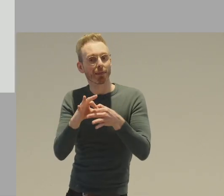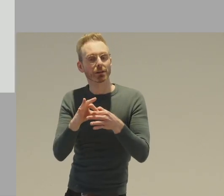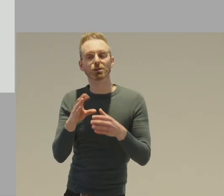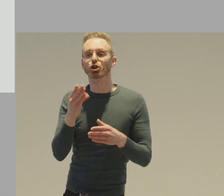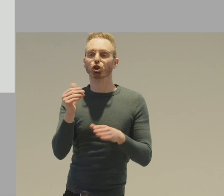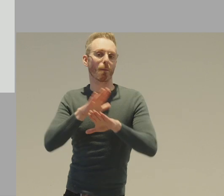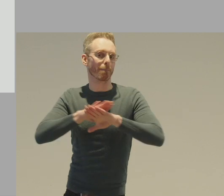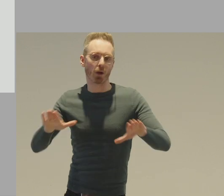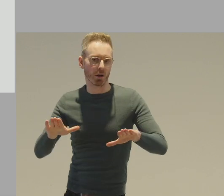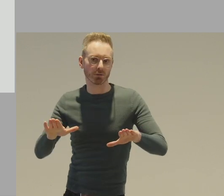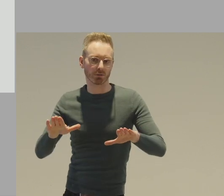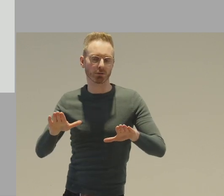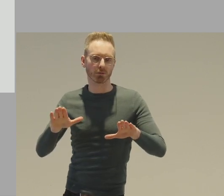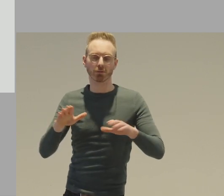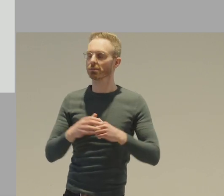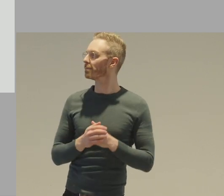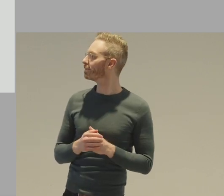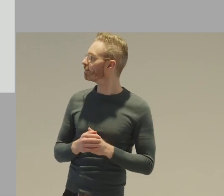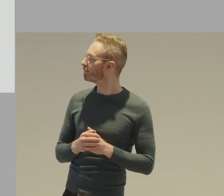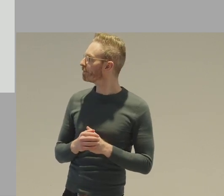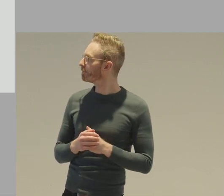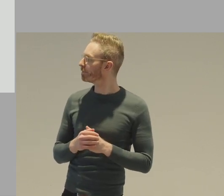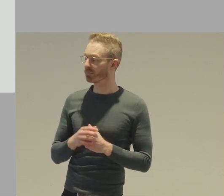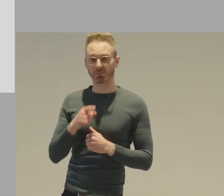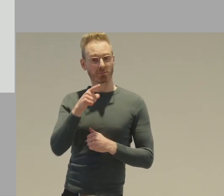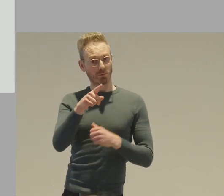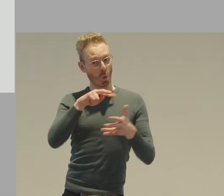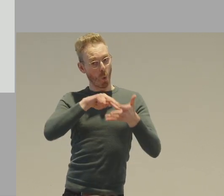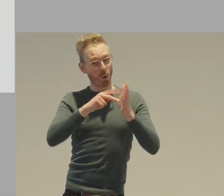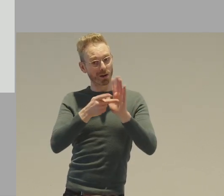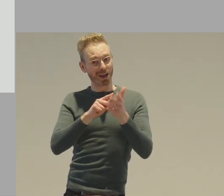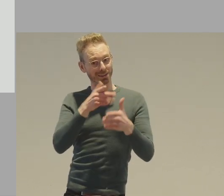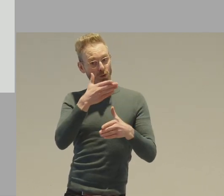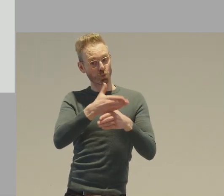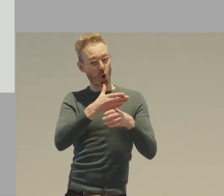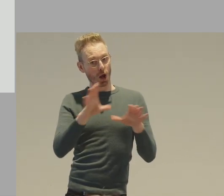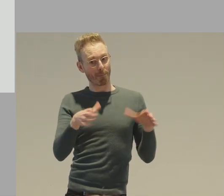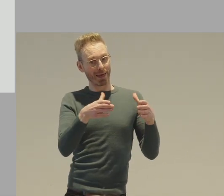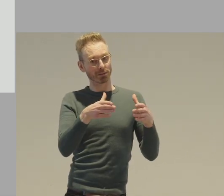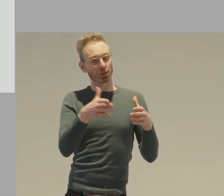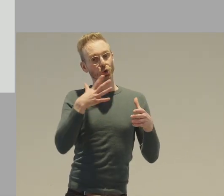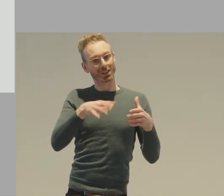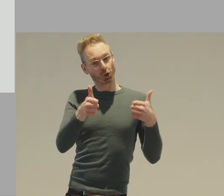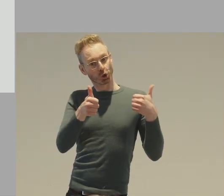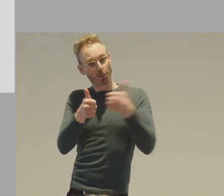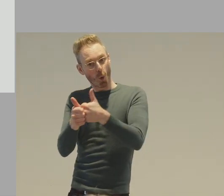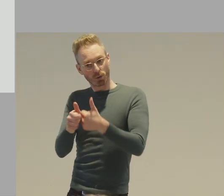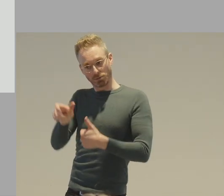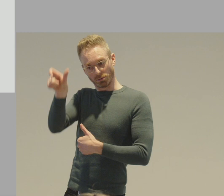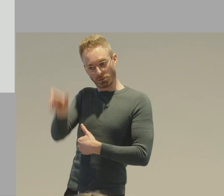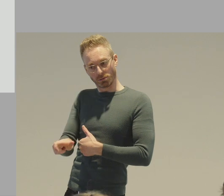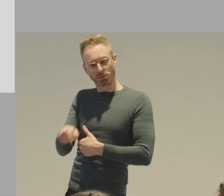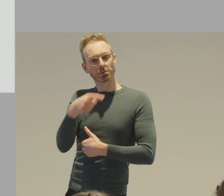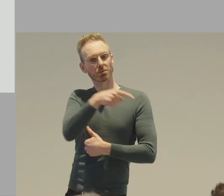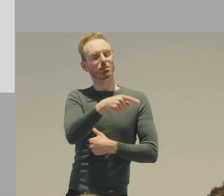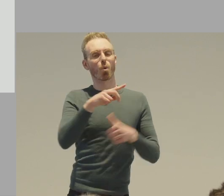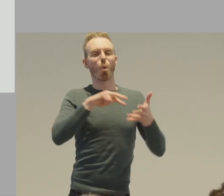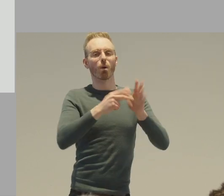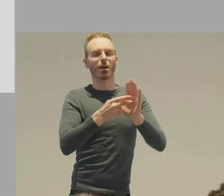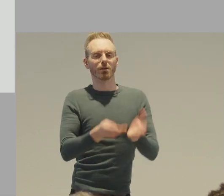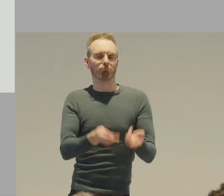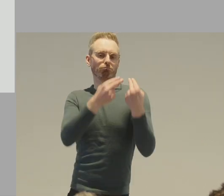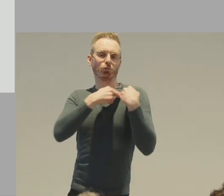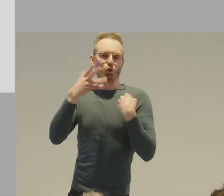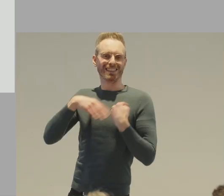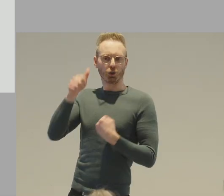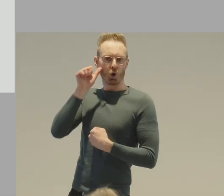If you're supporting a person, in our case, it's usually supporting artists, know which benefits the artists are on. Simple question, but that can be an easy thing.